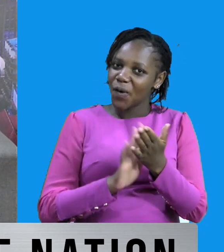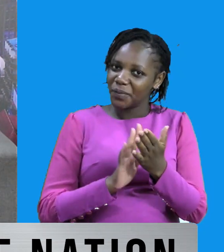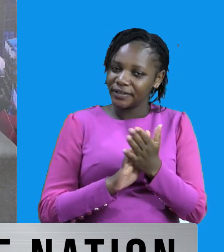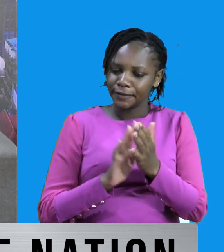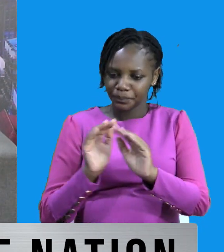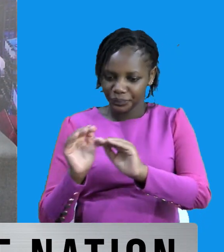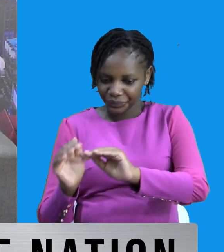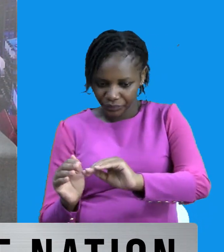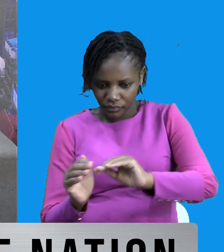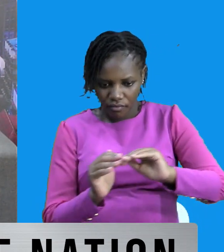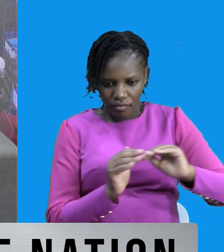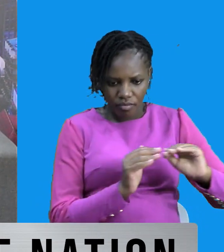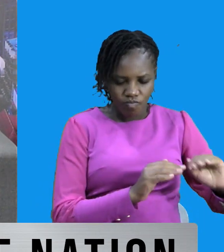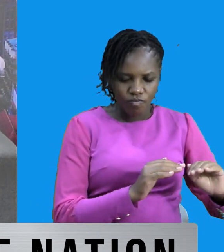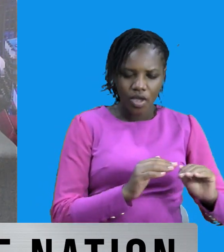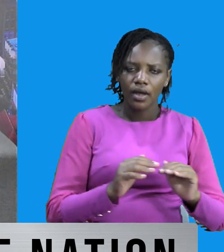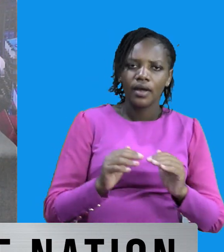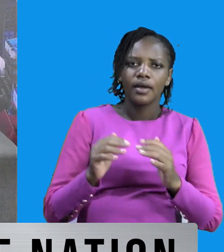Now,